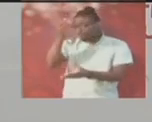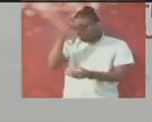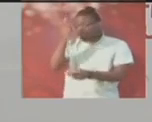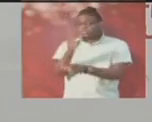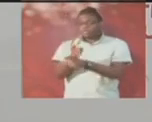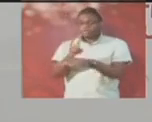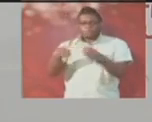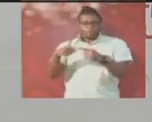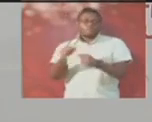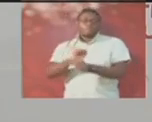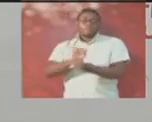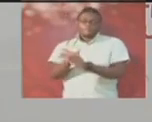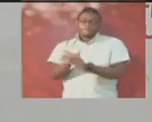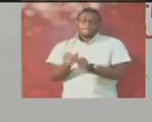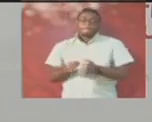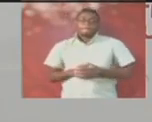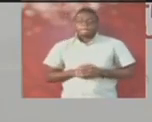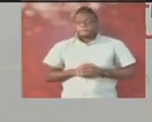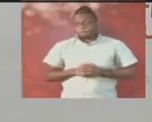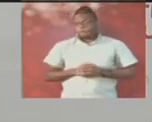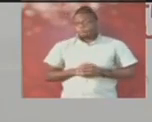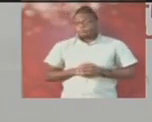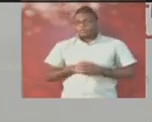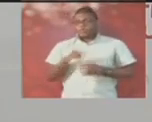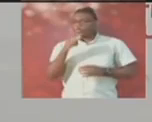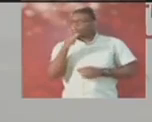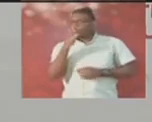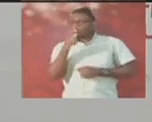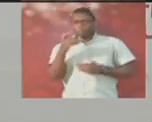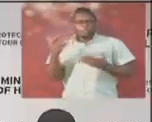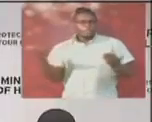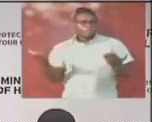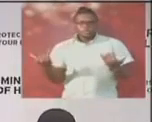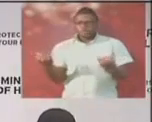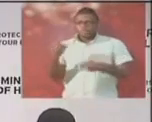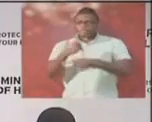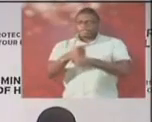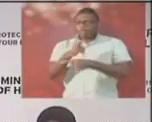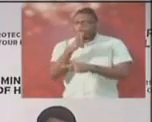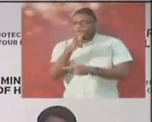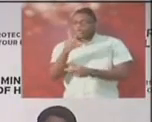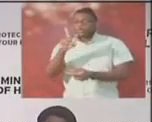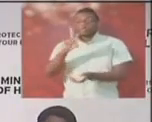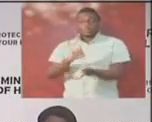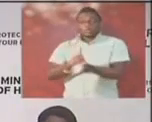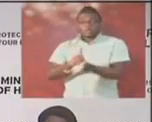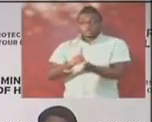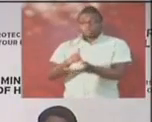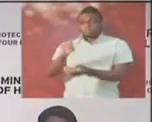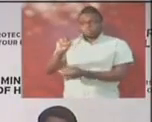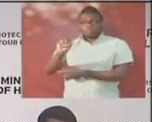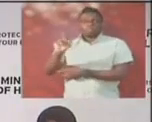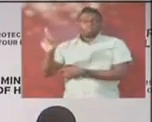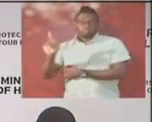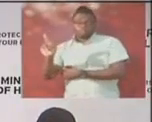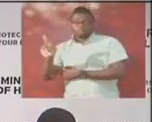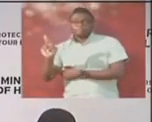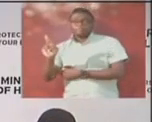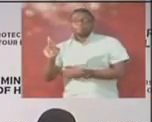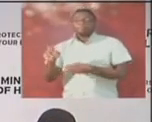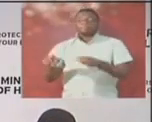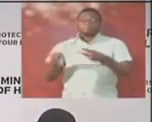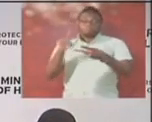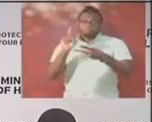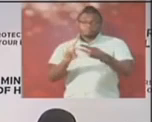COVID-19 response. Our panelists today are Dr. Miriam Abdul-Richards, Principal Medical Officer, Ministry of Health,